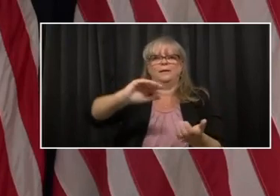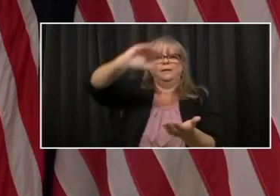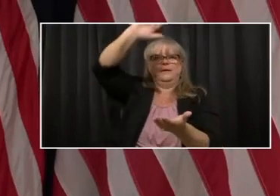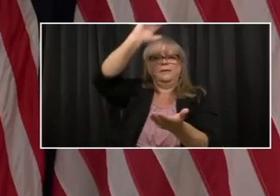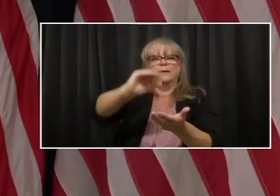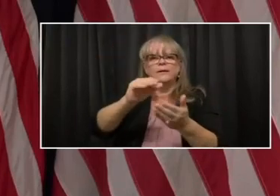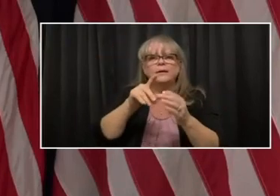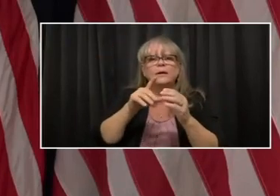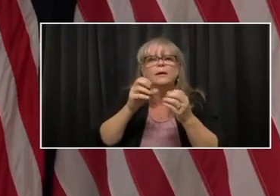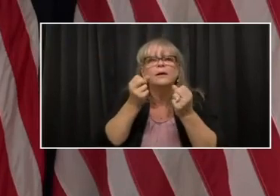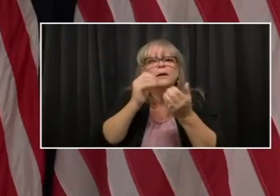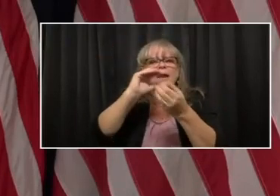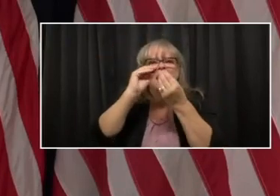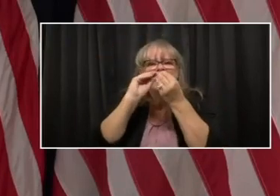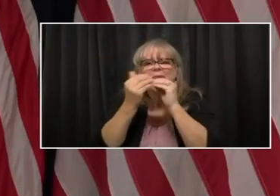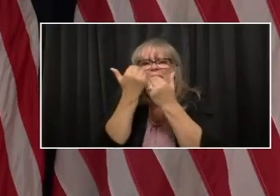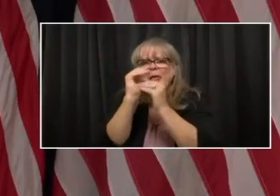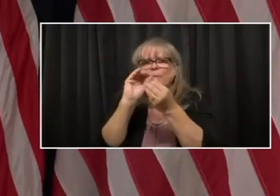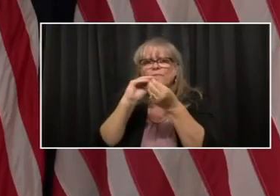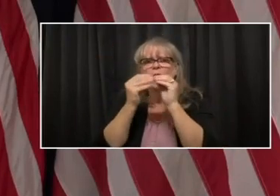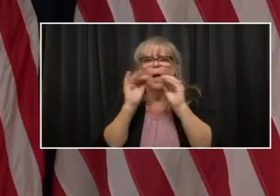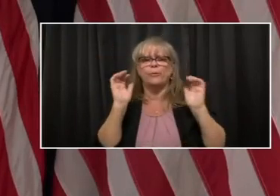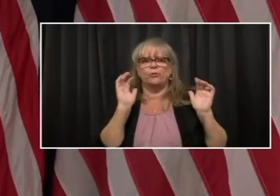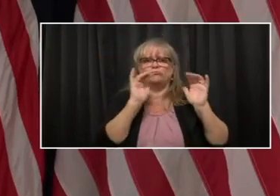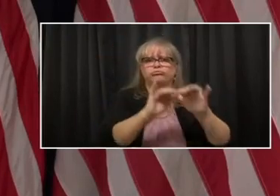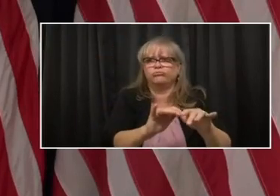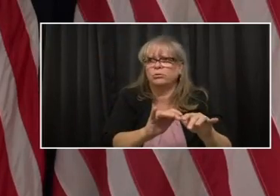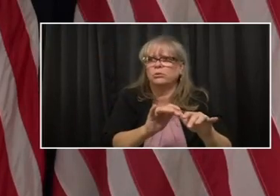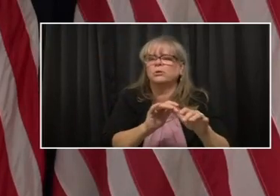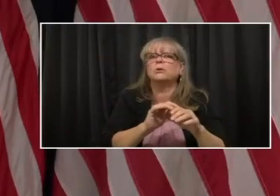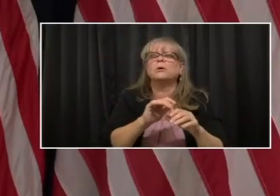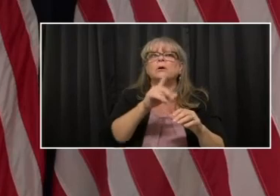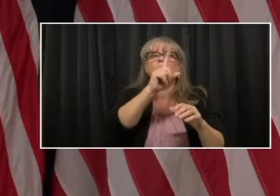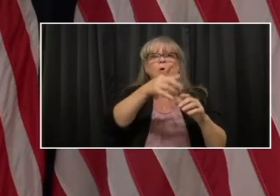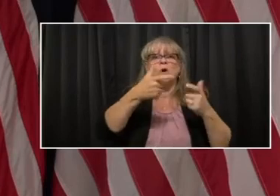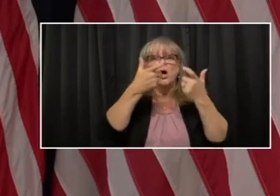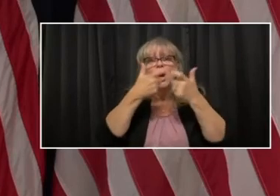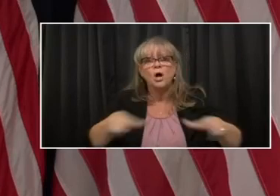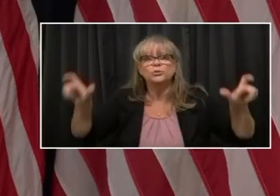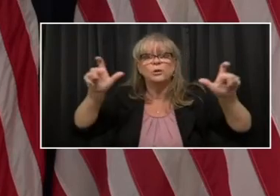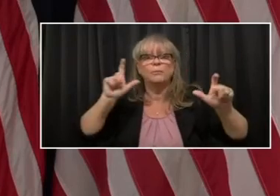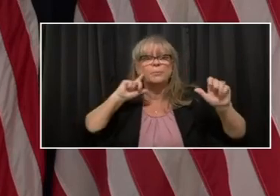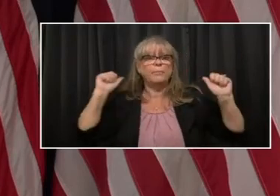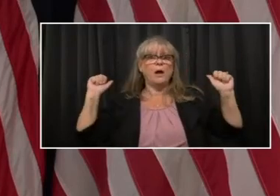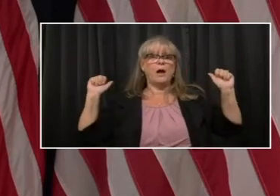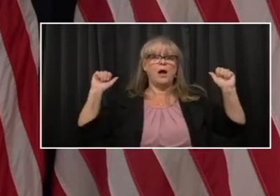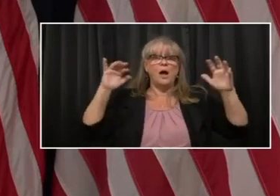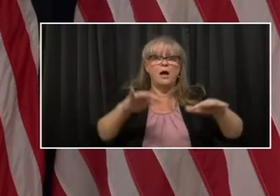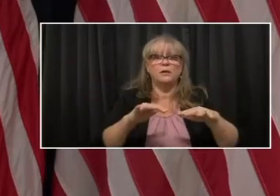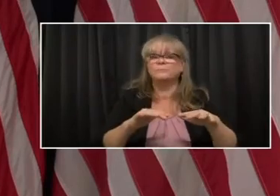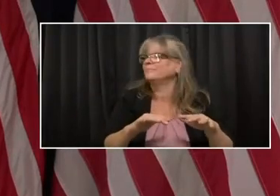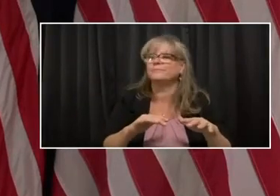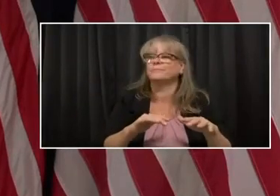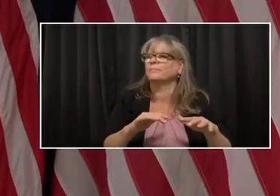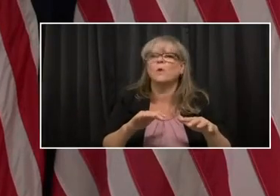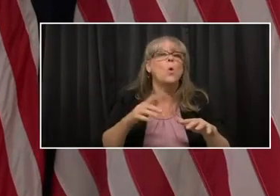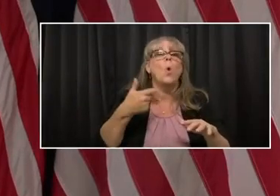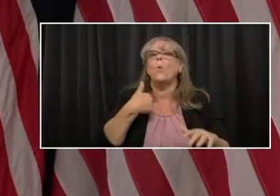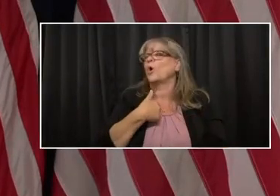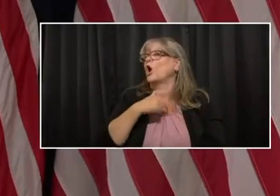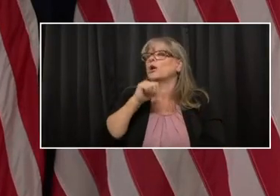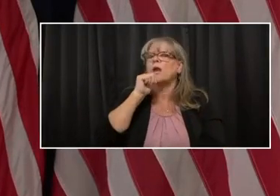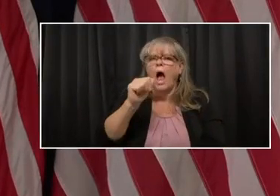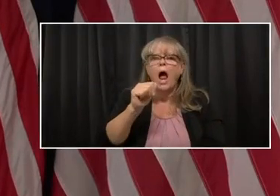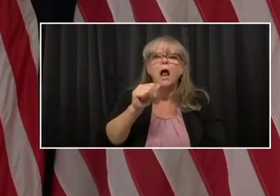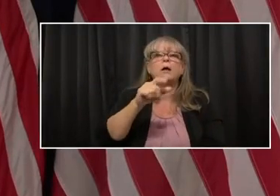go to larger sizes versus just picking and choosing here or there. So we want to work to get with our counties to